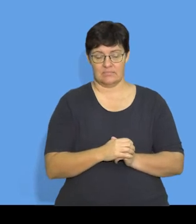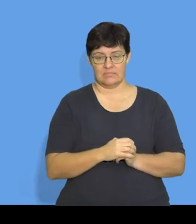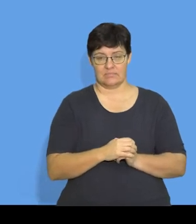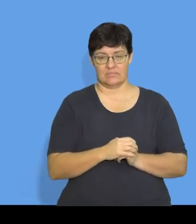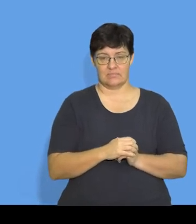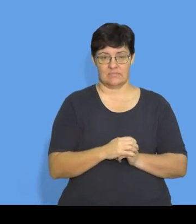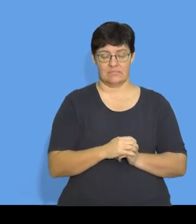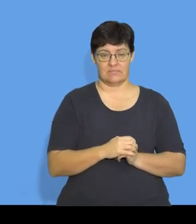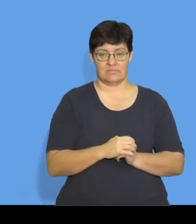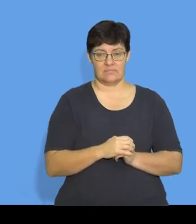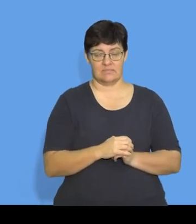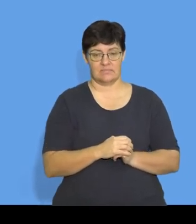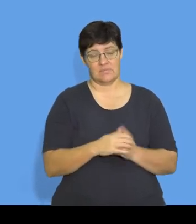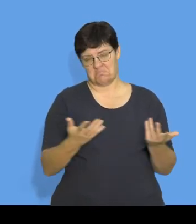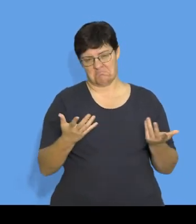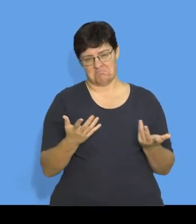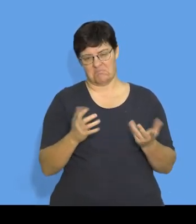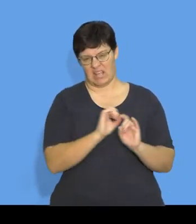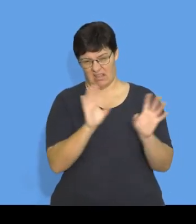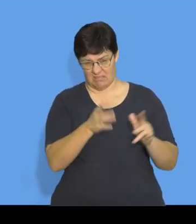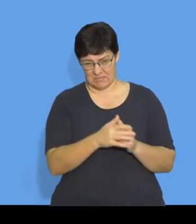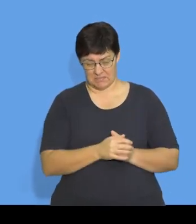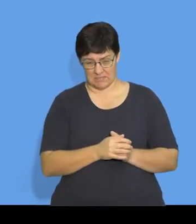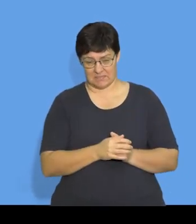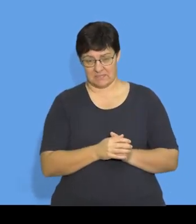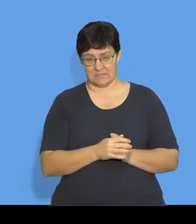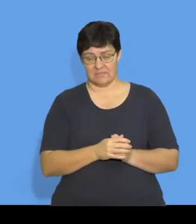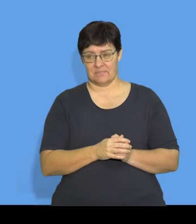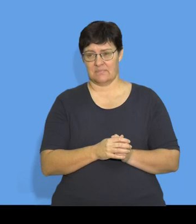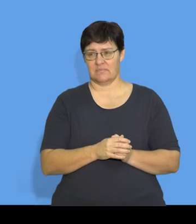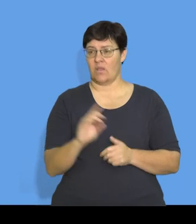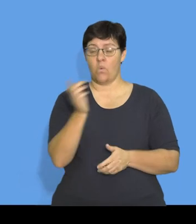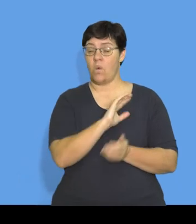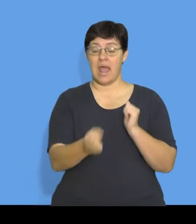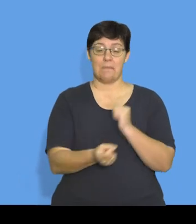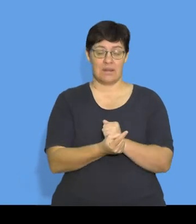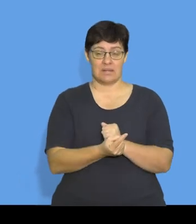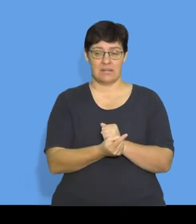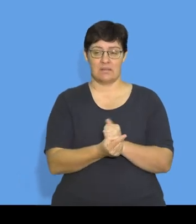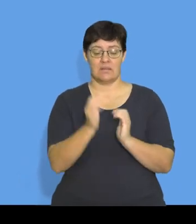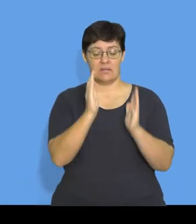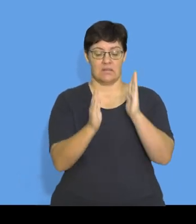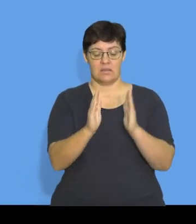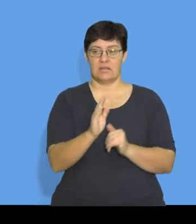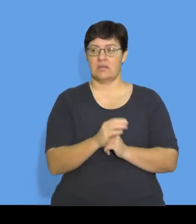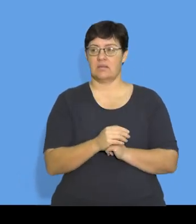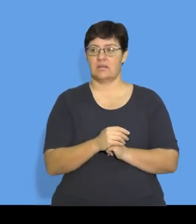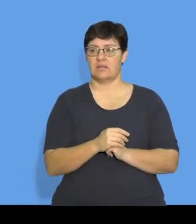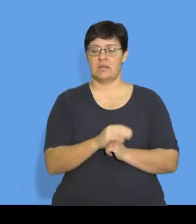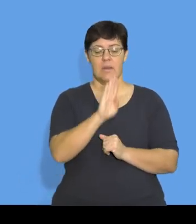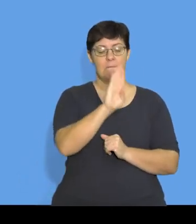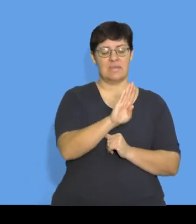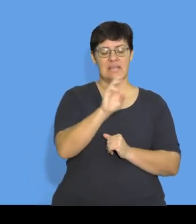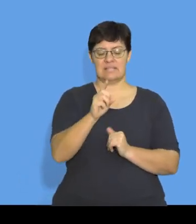That's E. That's straightforward. What happens during interval BD? Now,